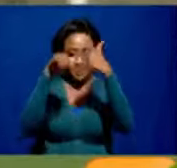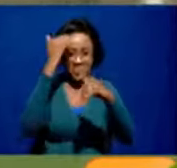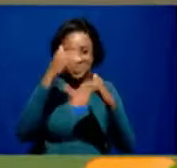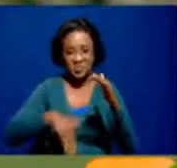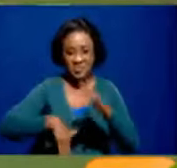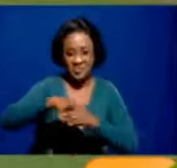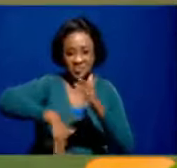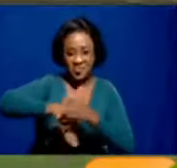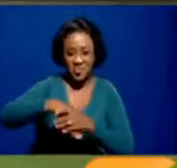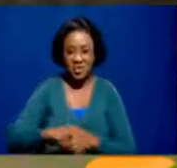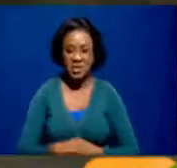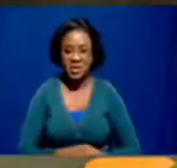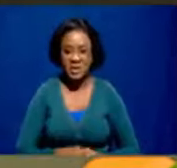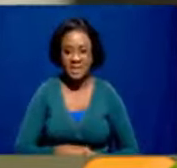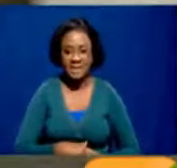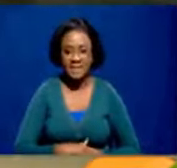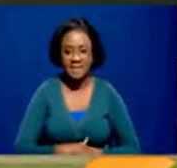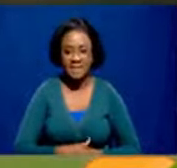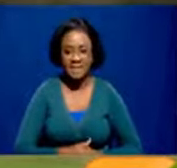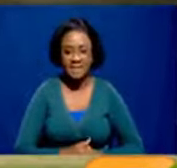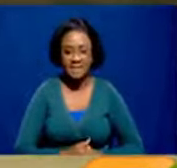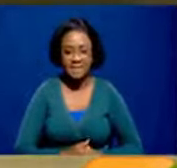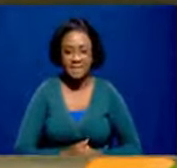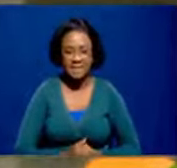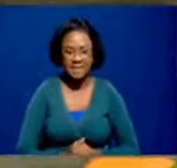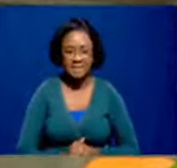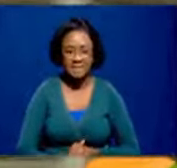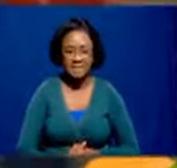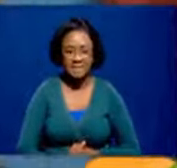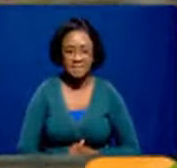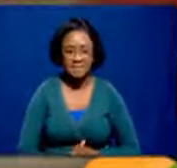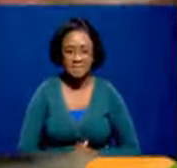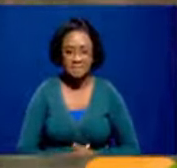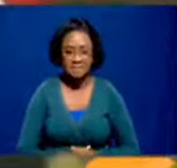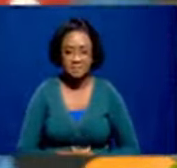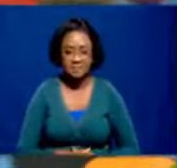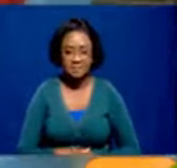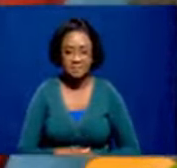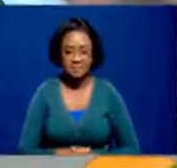take off. Mike Okinyi for Citizen TV in Tarragona, Spain.